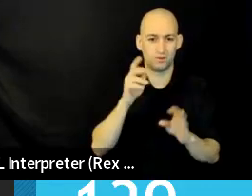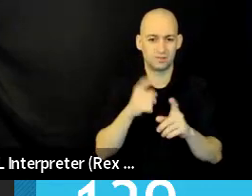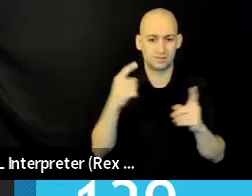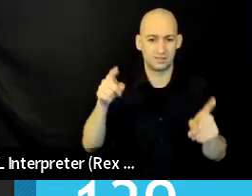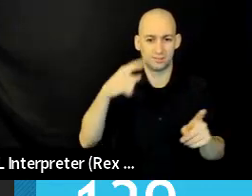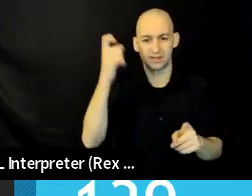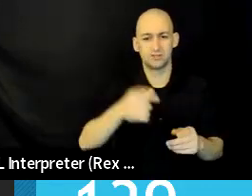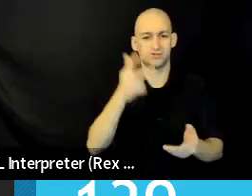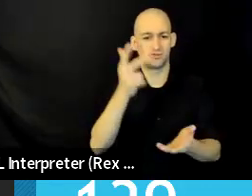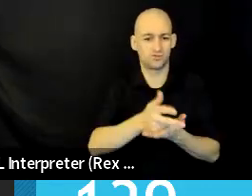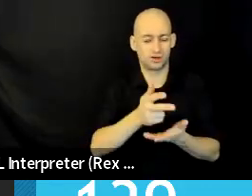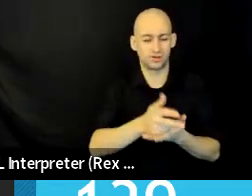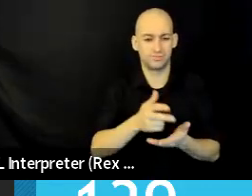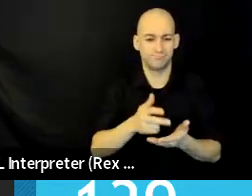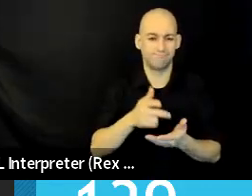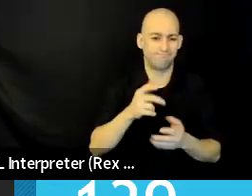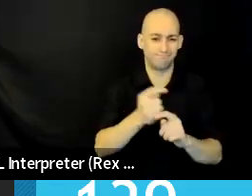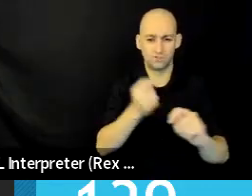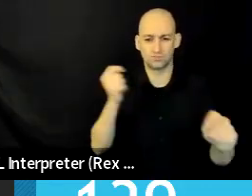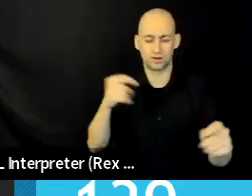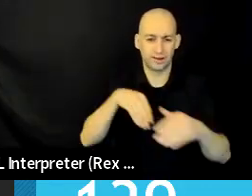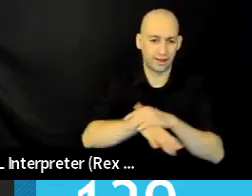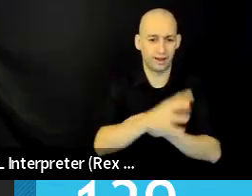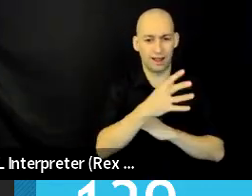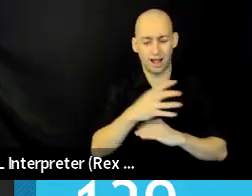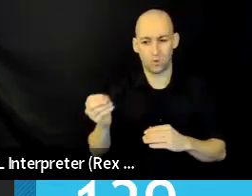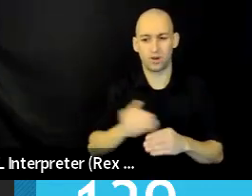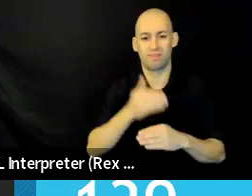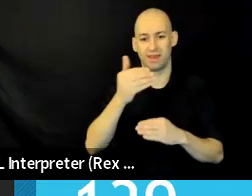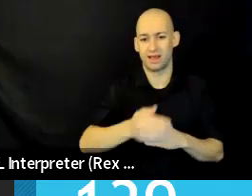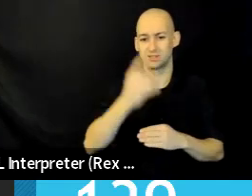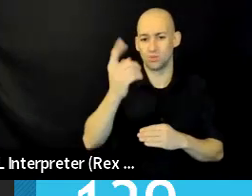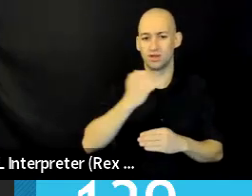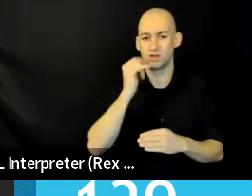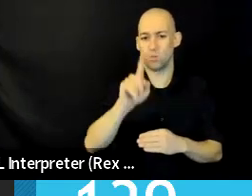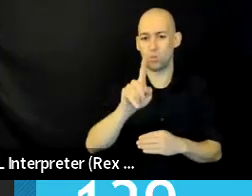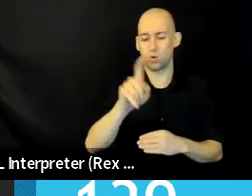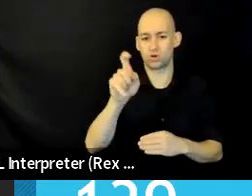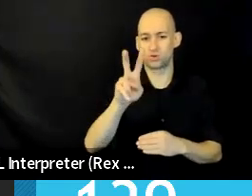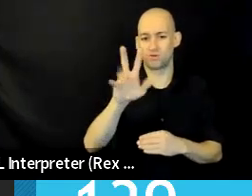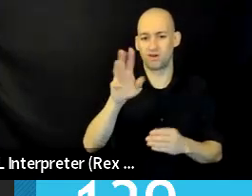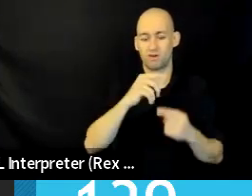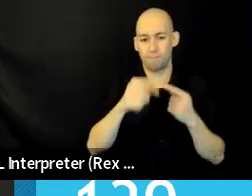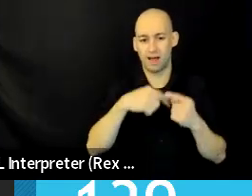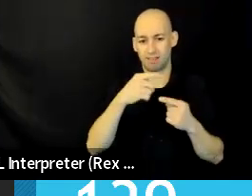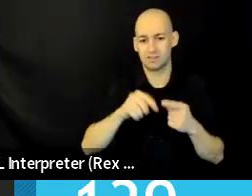are able to get in and out. The next truck stop is 125 miles away, but they don't have the parking that we do. So we want to